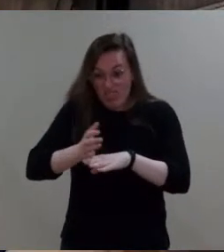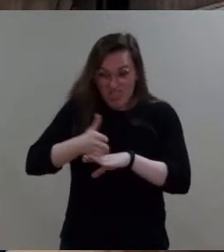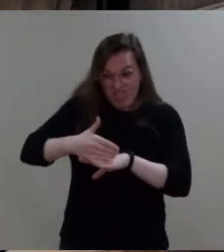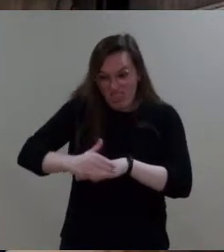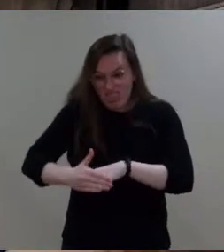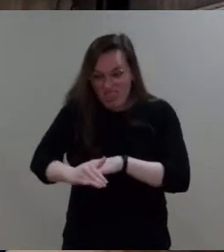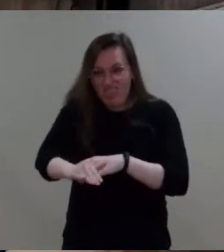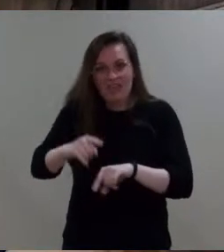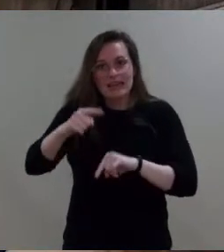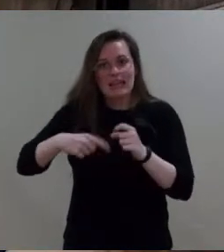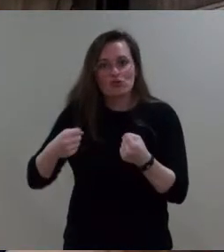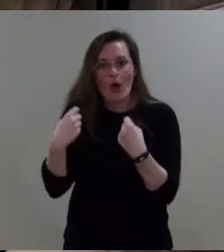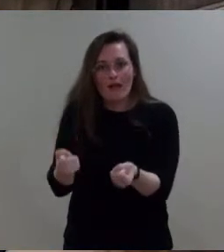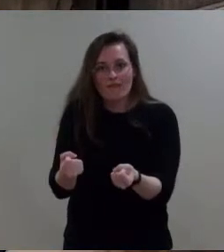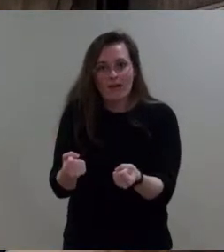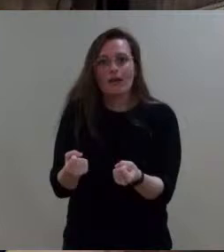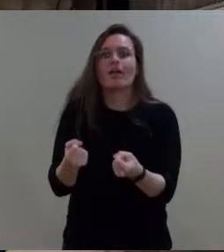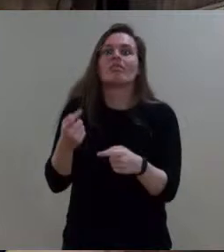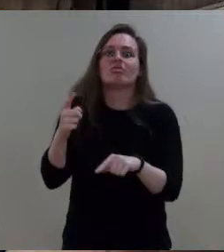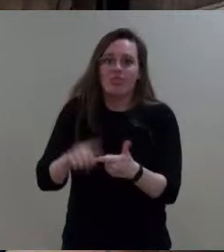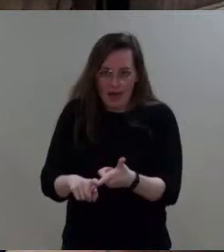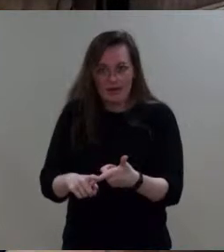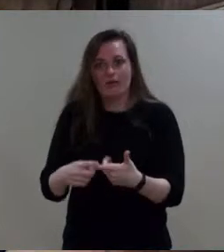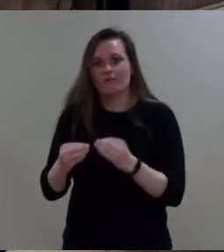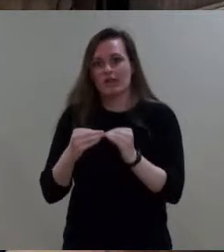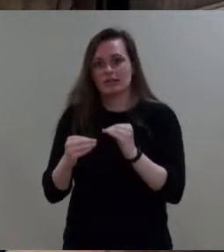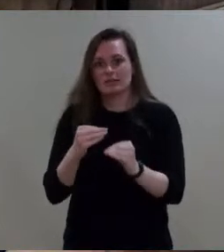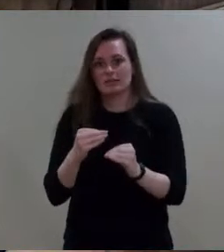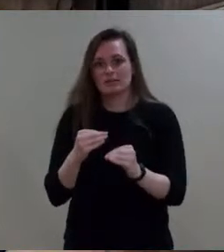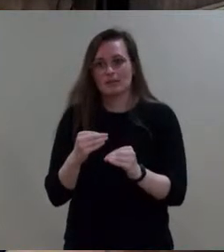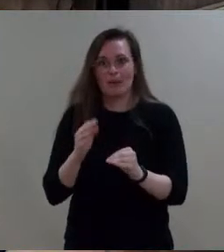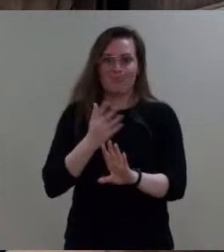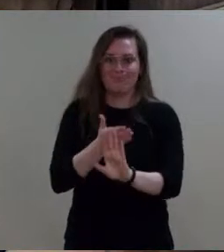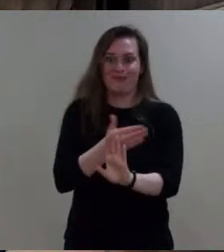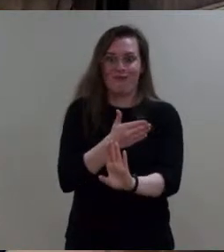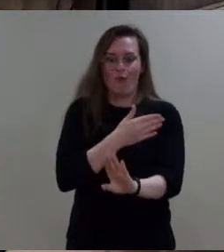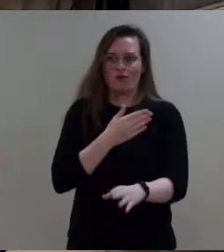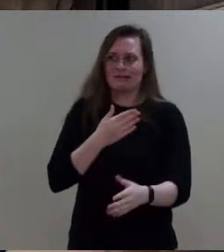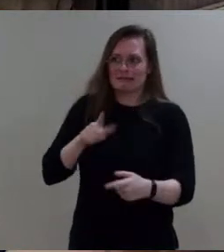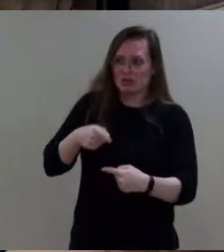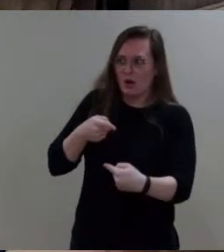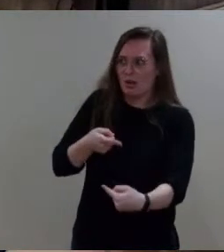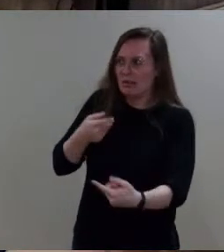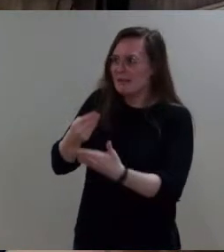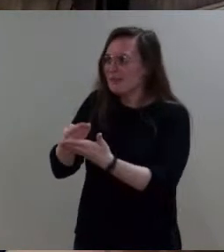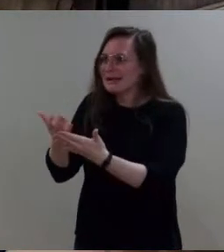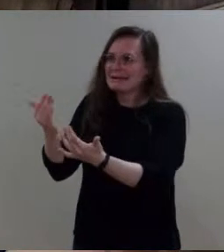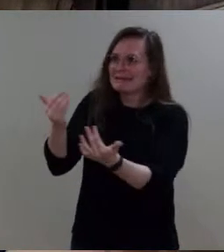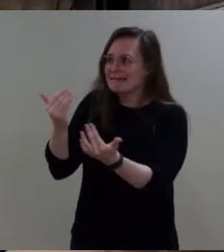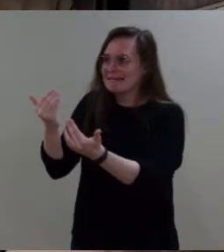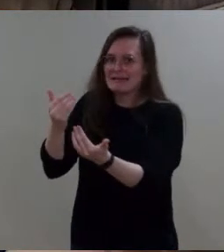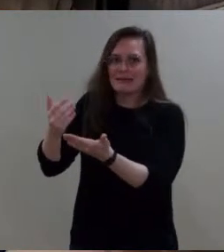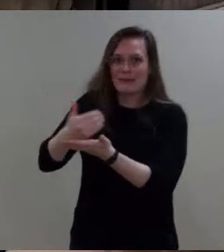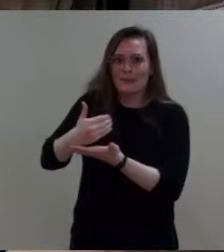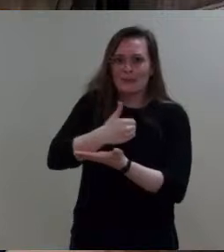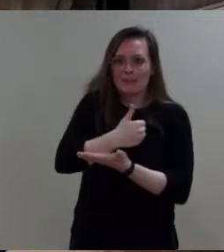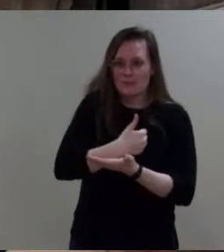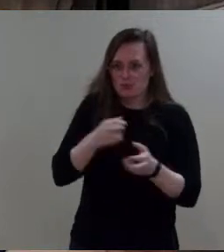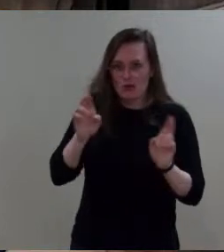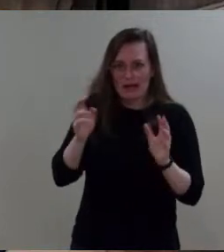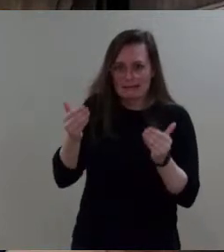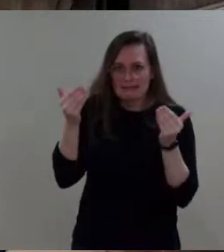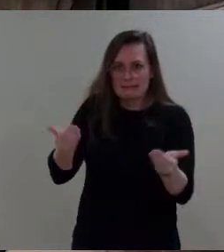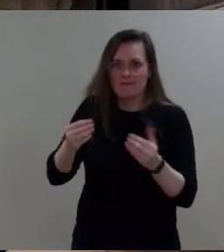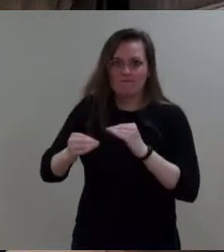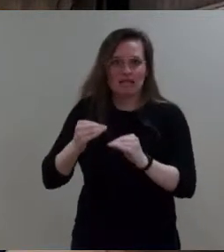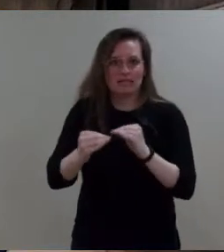or you wouldn't because you couldn't get the funding for it. So I think part of it is that there's a lot of catch-up for a lot of municipalities to do, and part of it is that